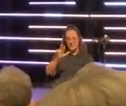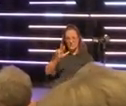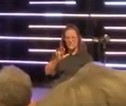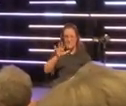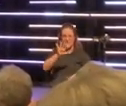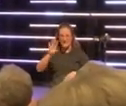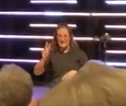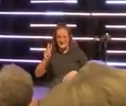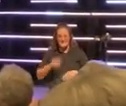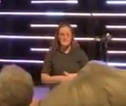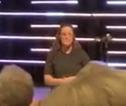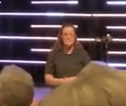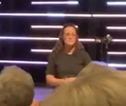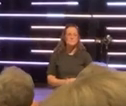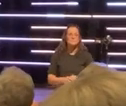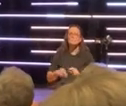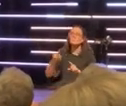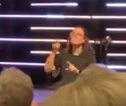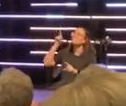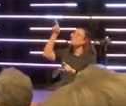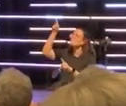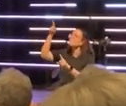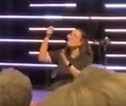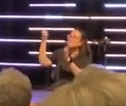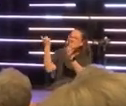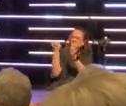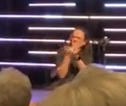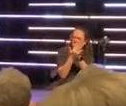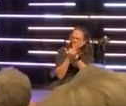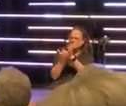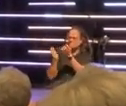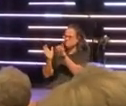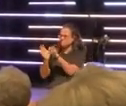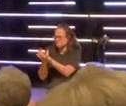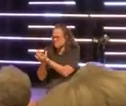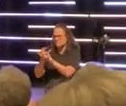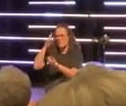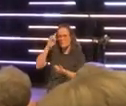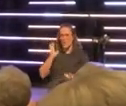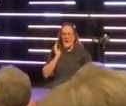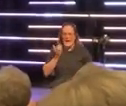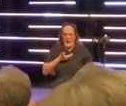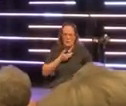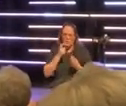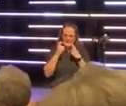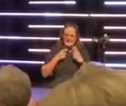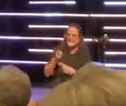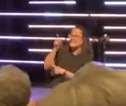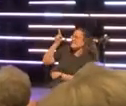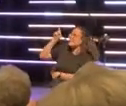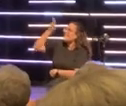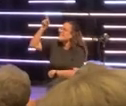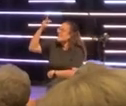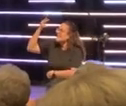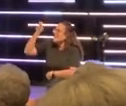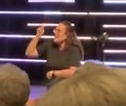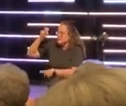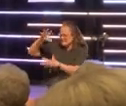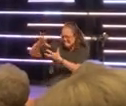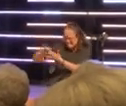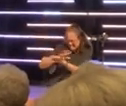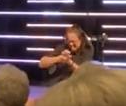53:5-6. "He was pierced for our transgression. He was crushed for